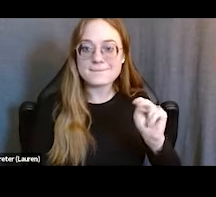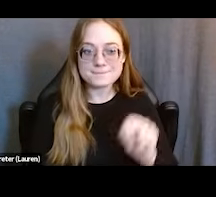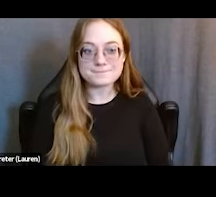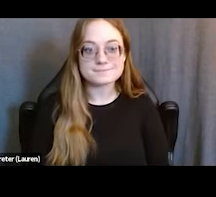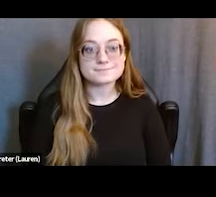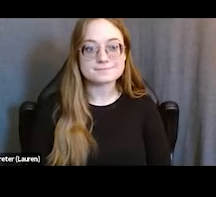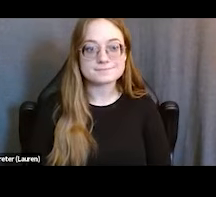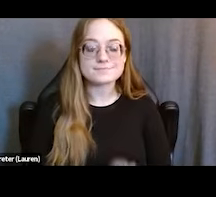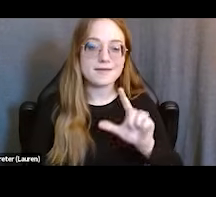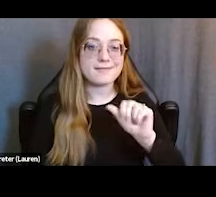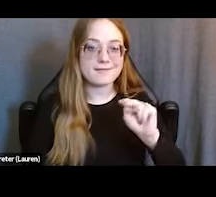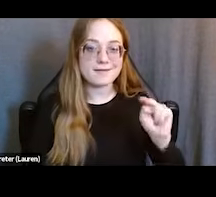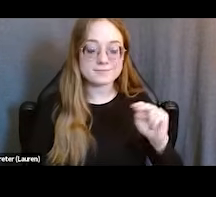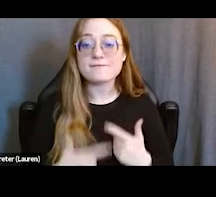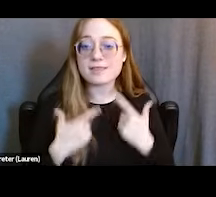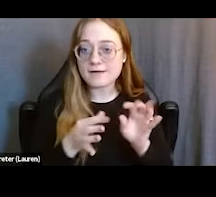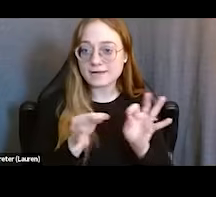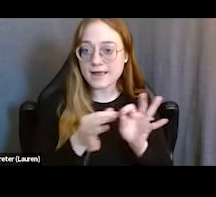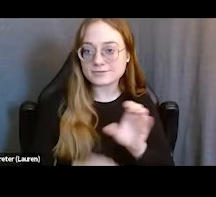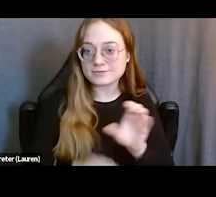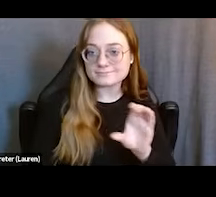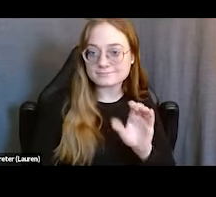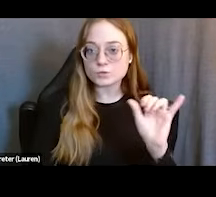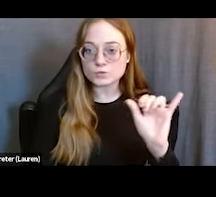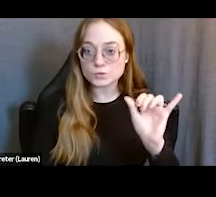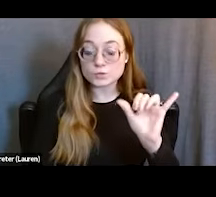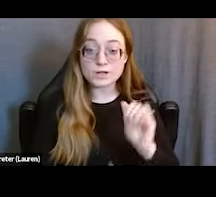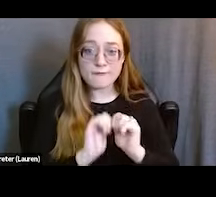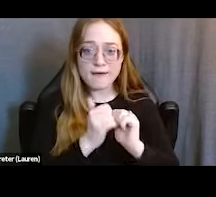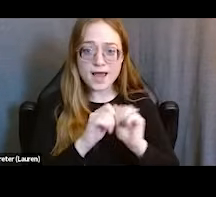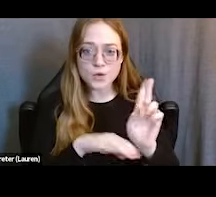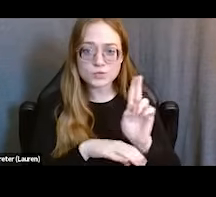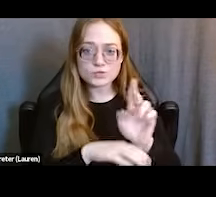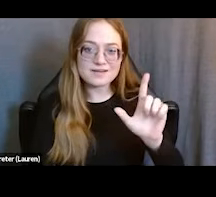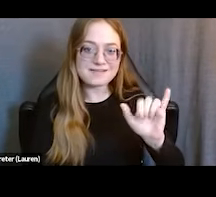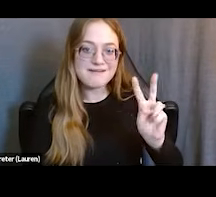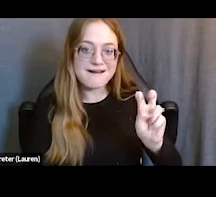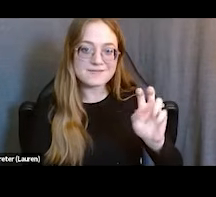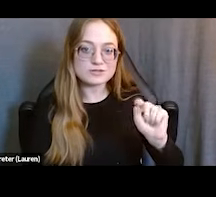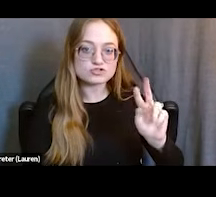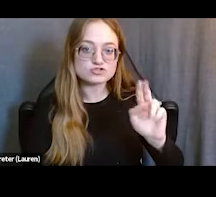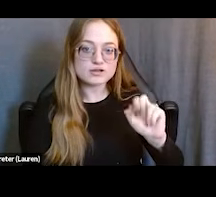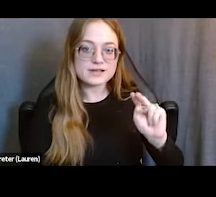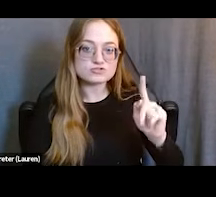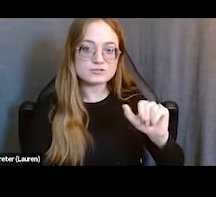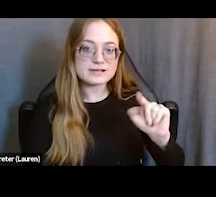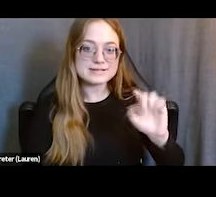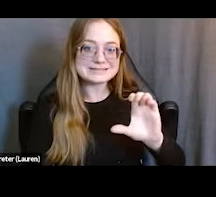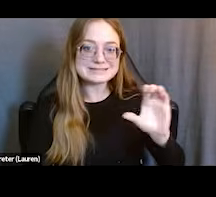also live captioning for today's event. To view live captioning, click Live Transcript CC, then select